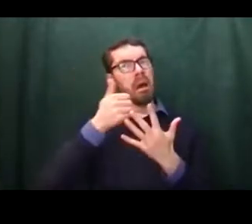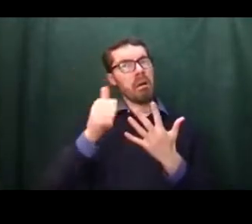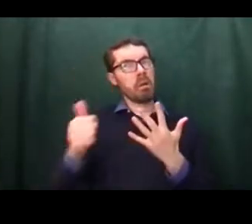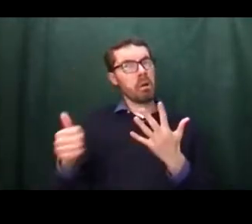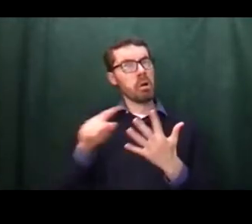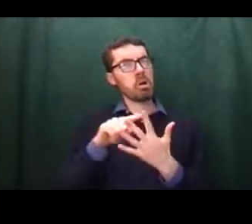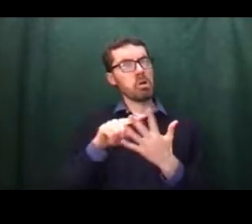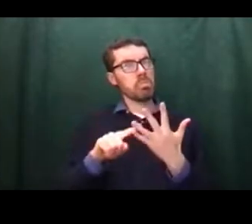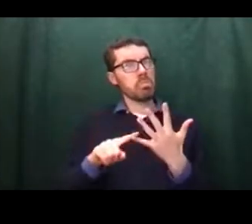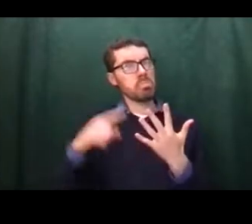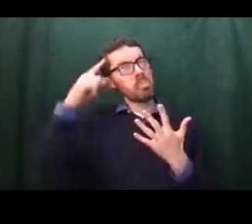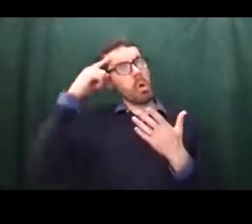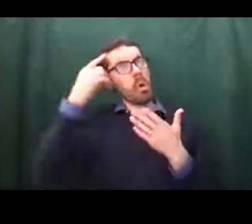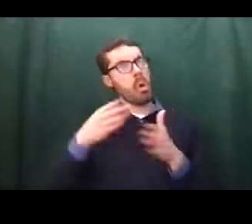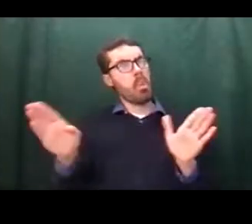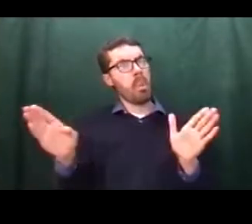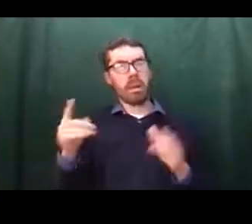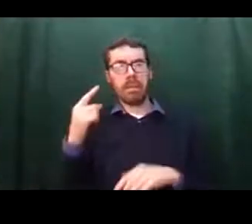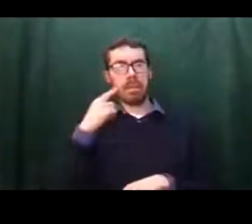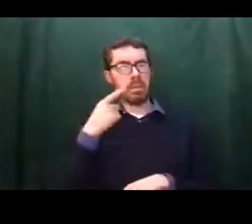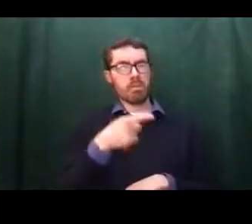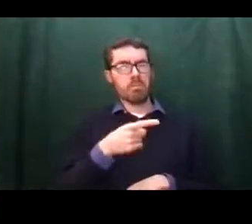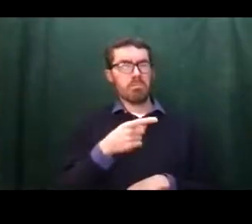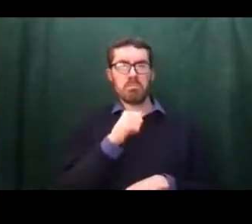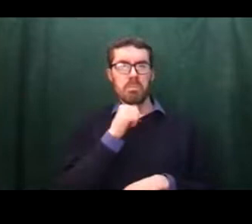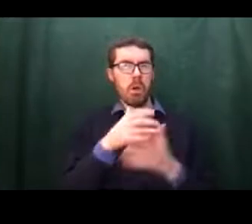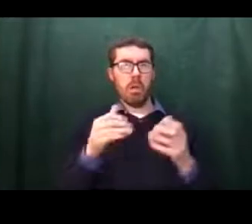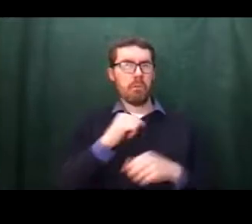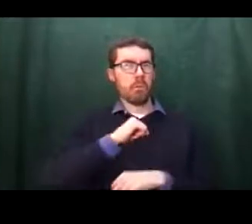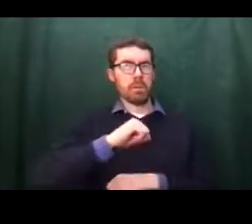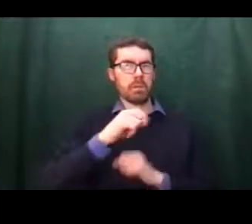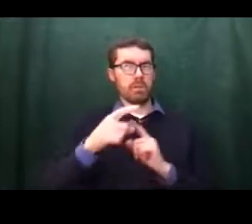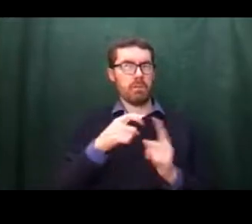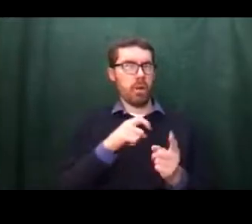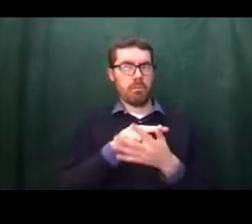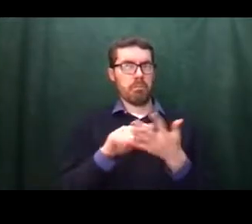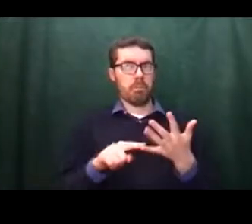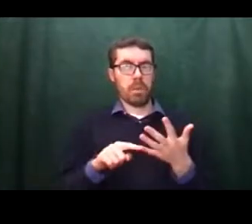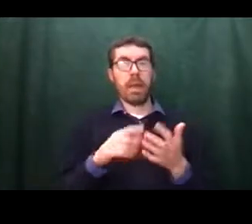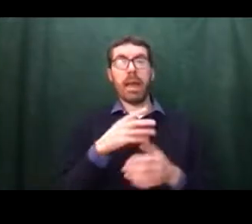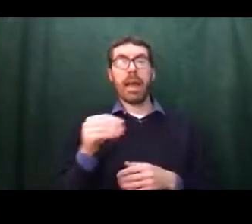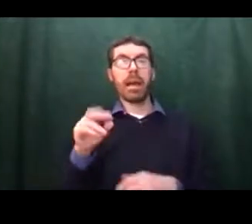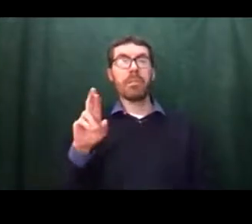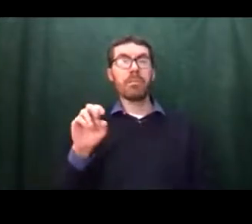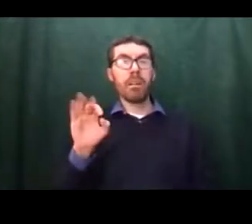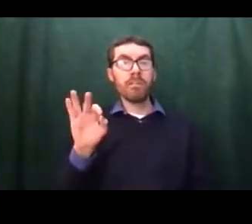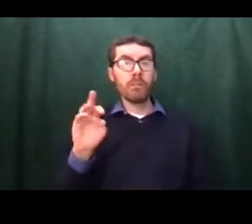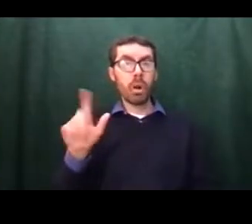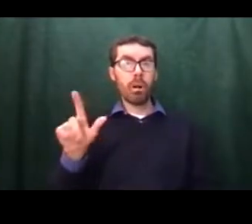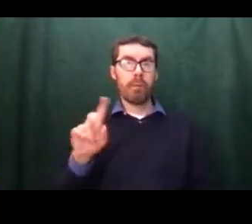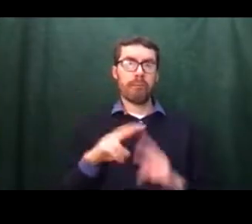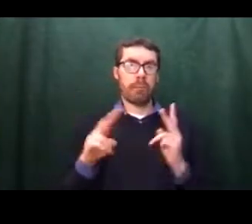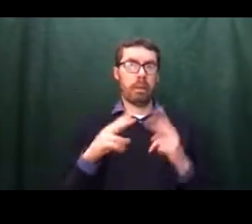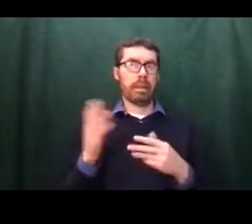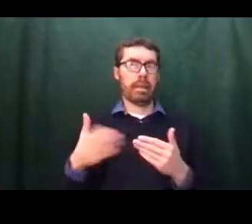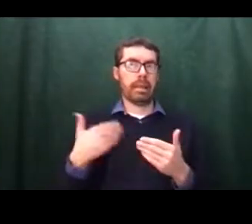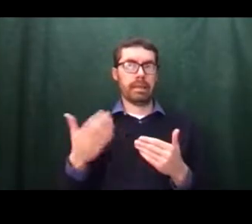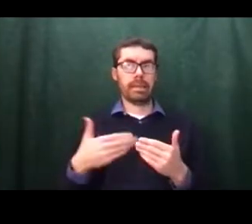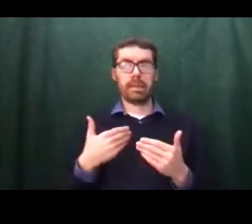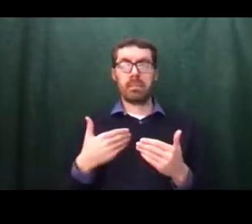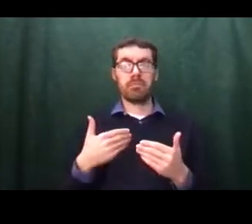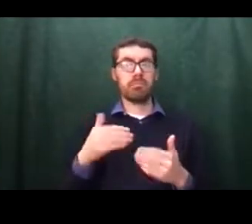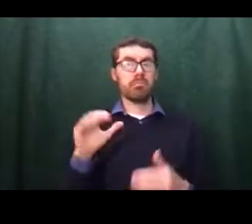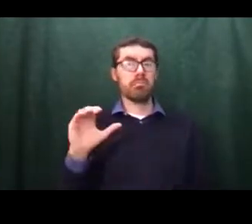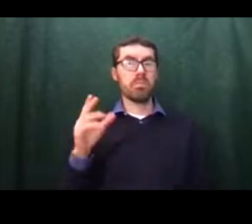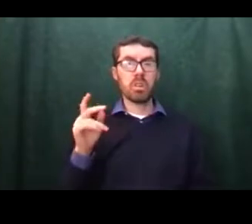much open to it. So I don't think you'd have a lot of resistance from the others. And a referral is easy. There's nothing in the charter